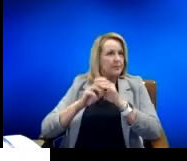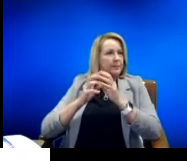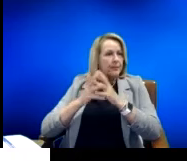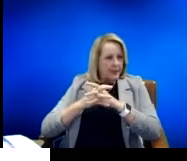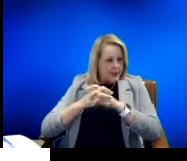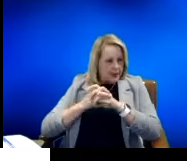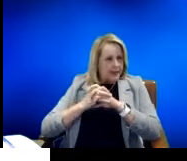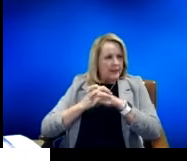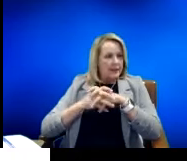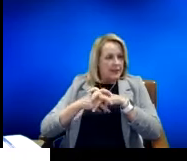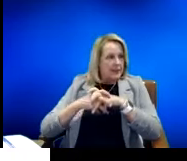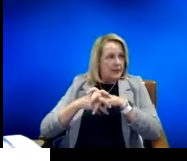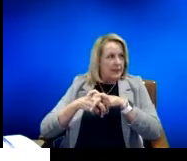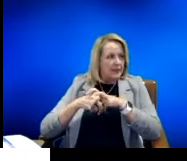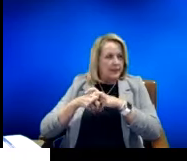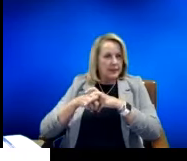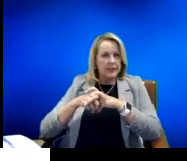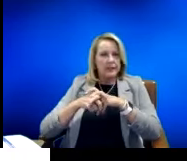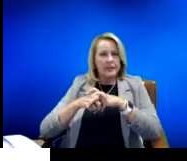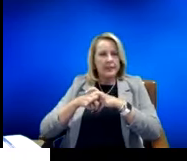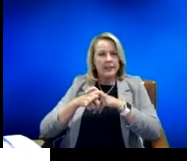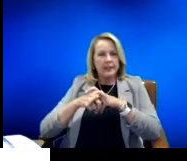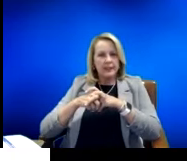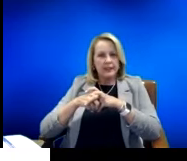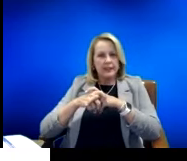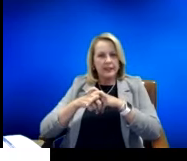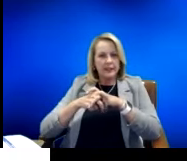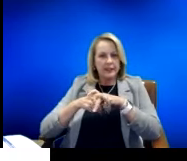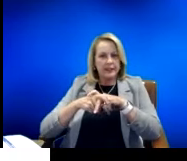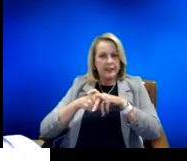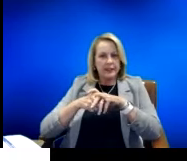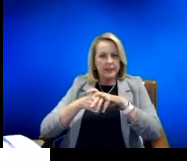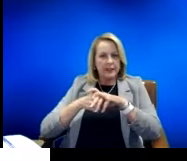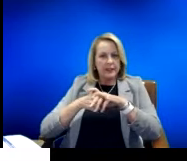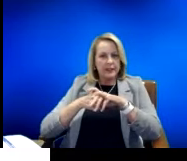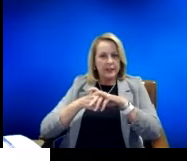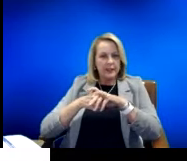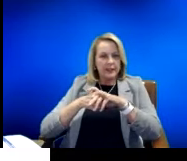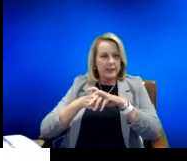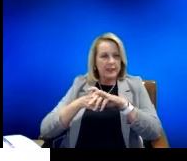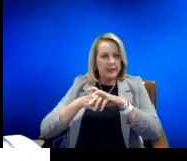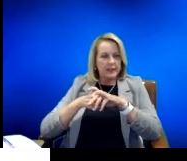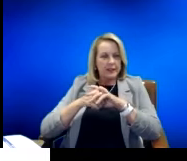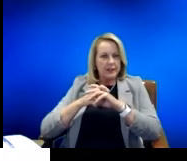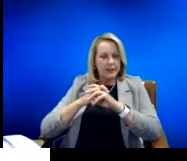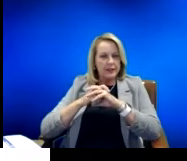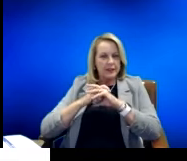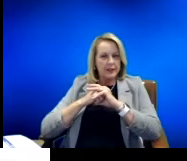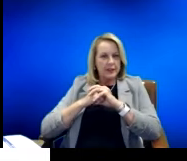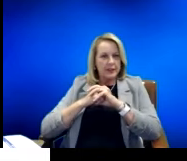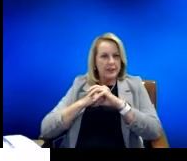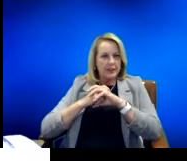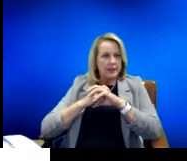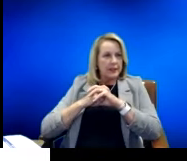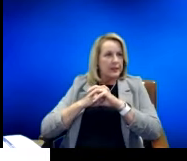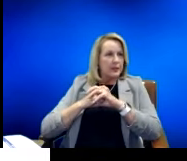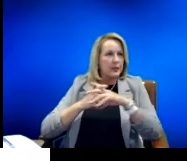us today, Anna and Linda from the Comptroller's Office, and thank you all for attending. So we